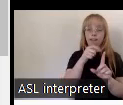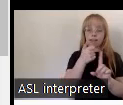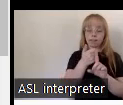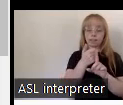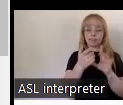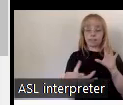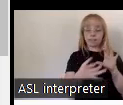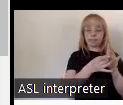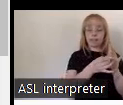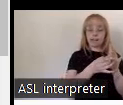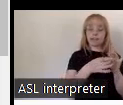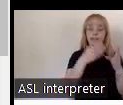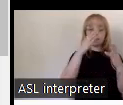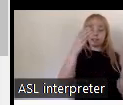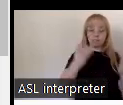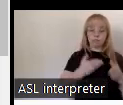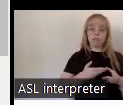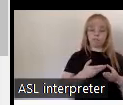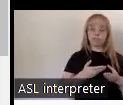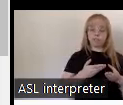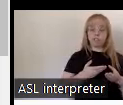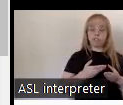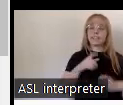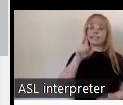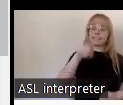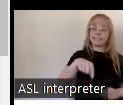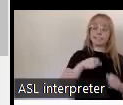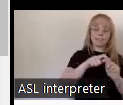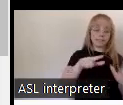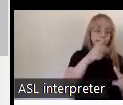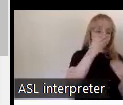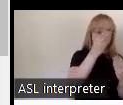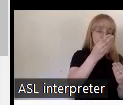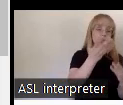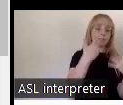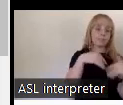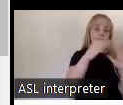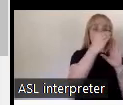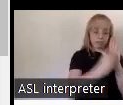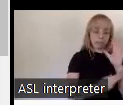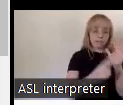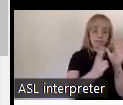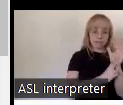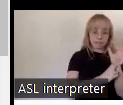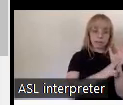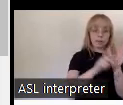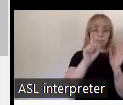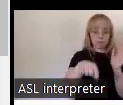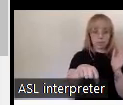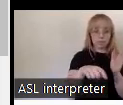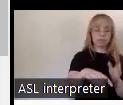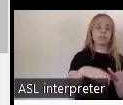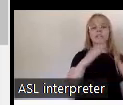that introduction. It'll need to be completed and signed. There's also this piece that